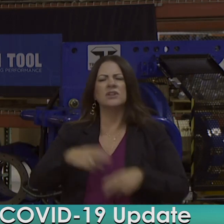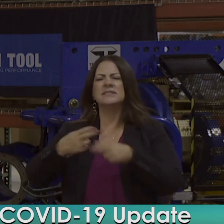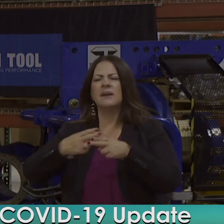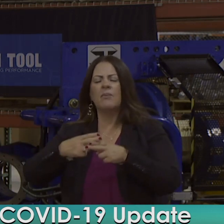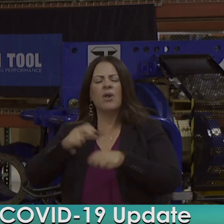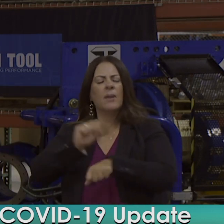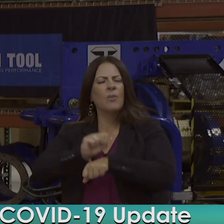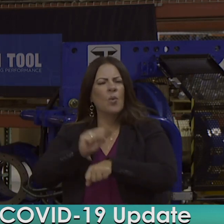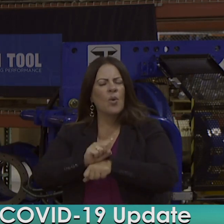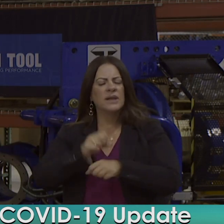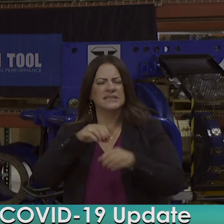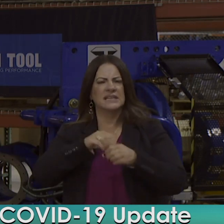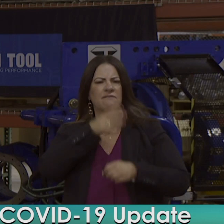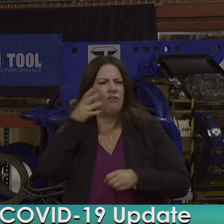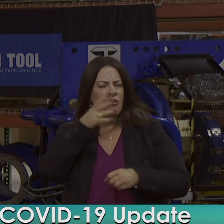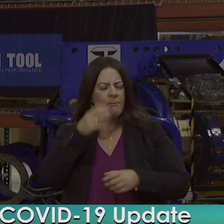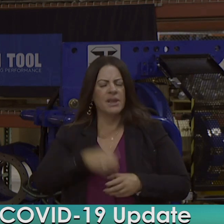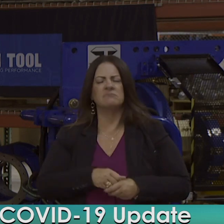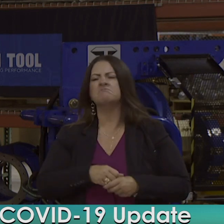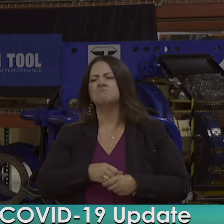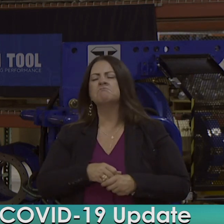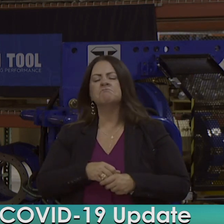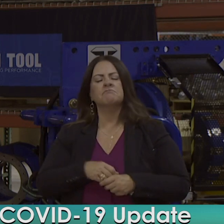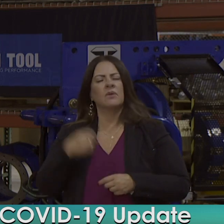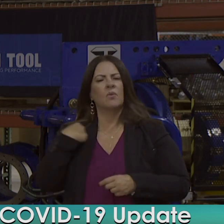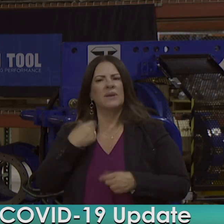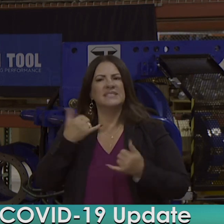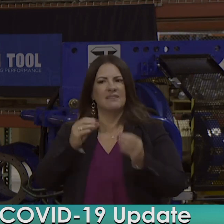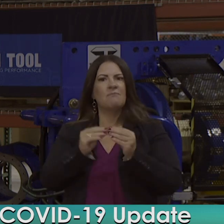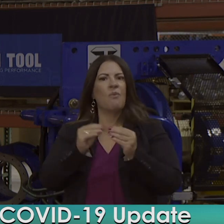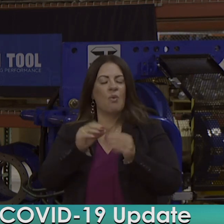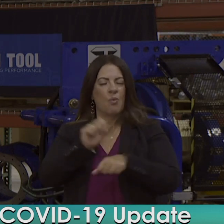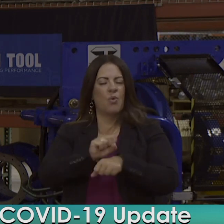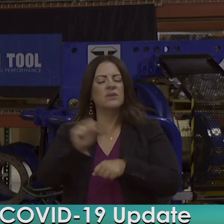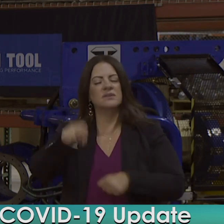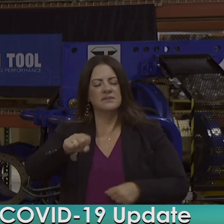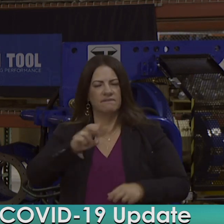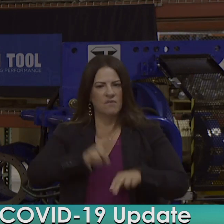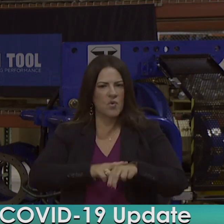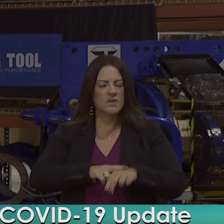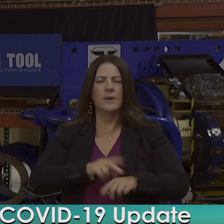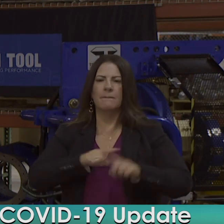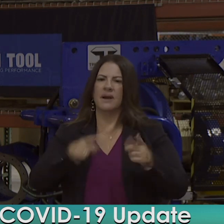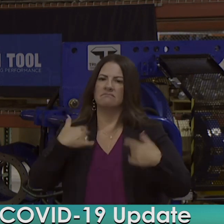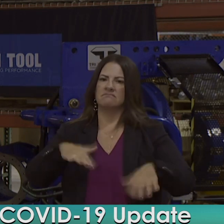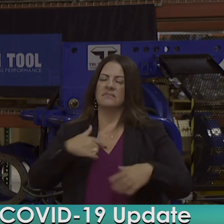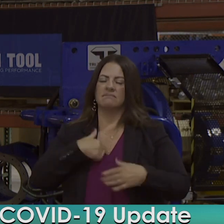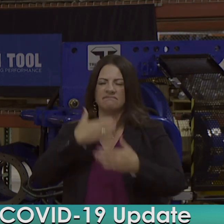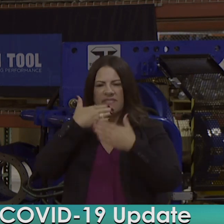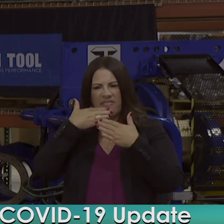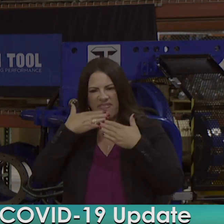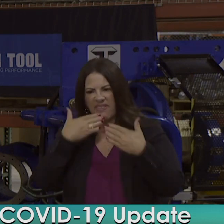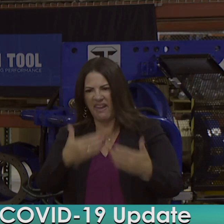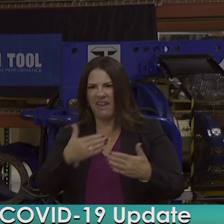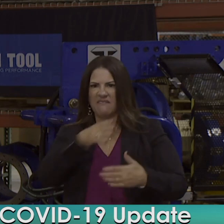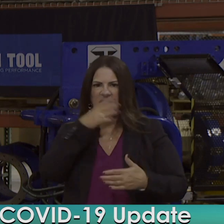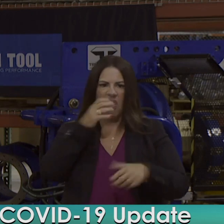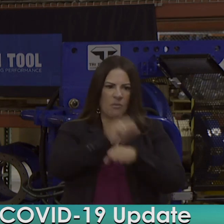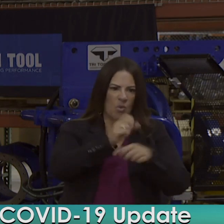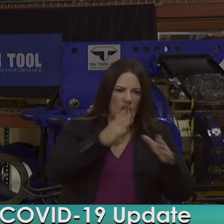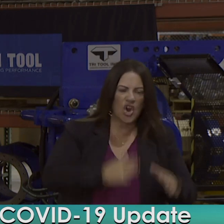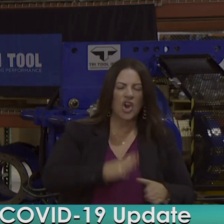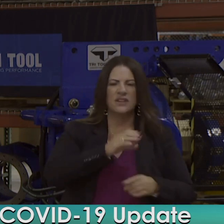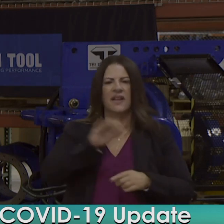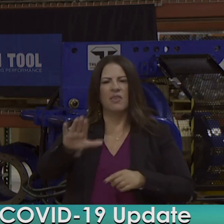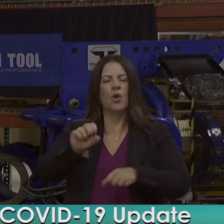workforce that's come in. We have a lot more work to do, but we cannot thank our farm workers and those essential